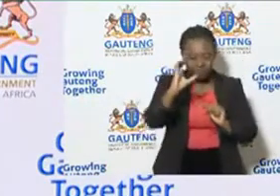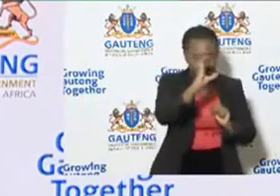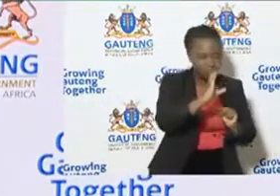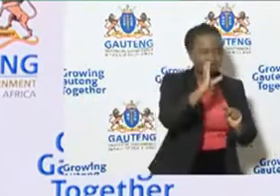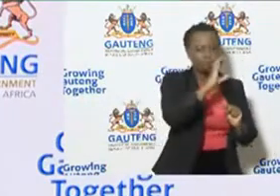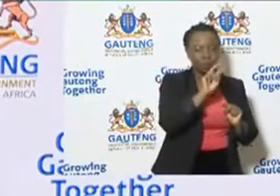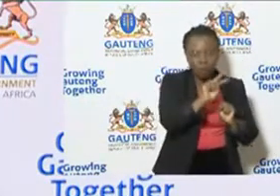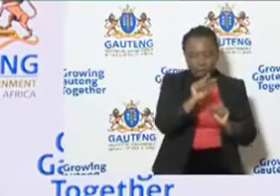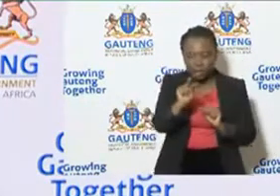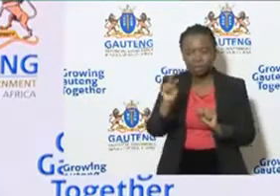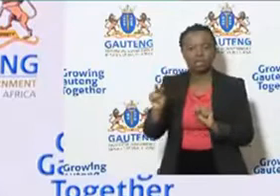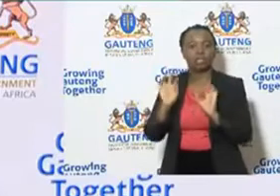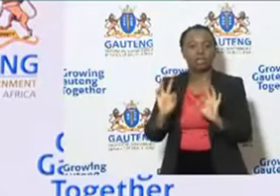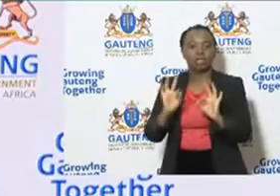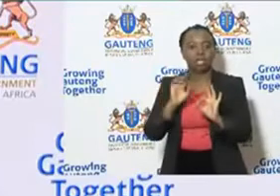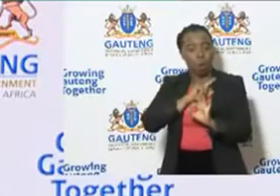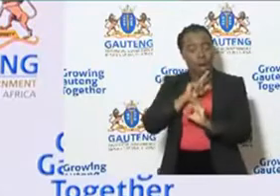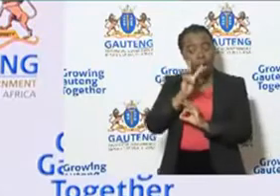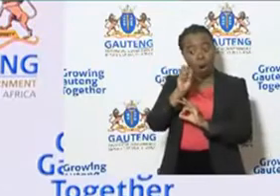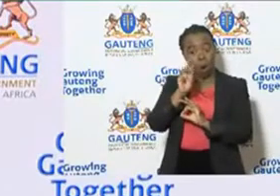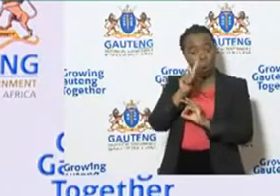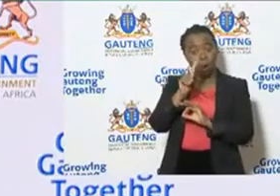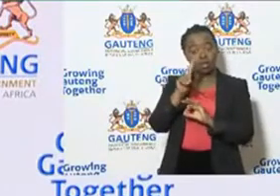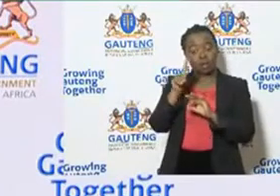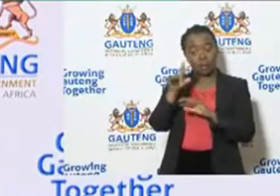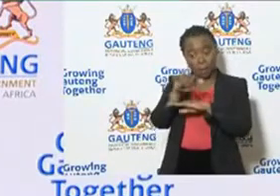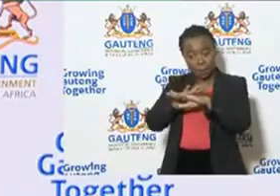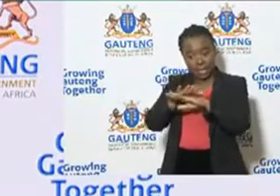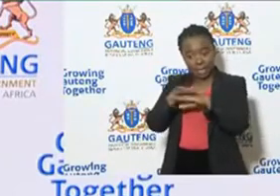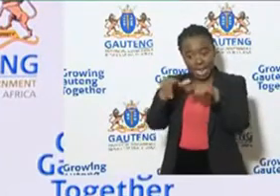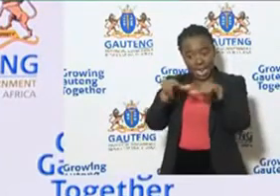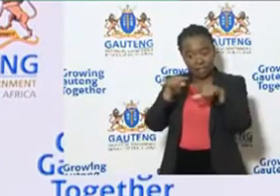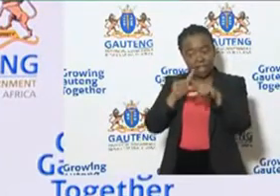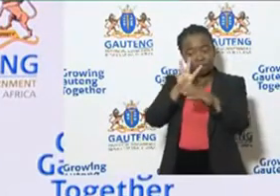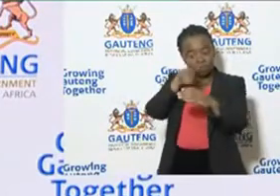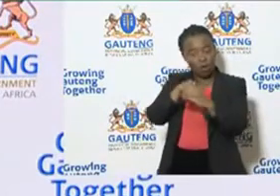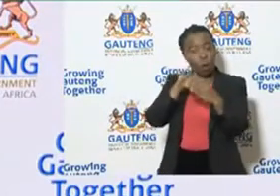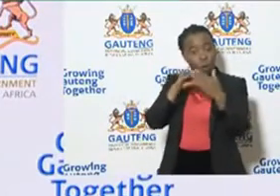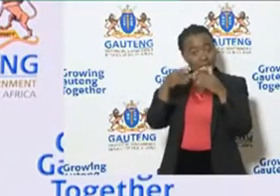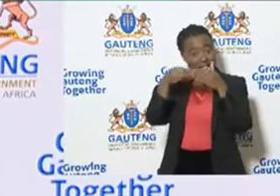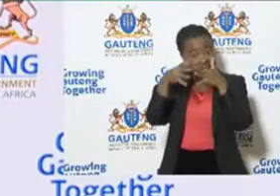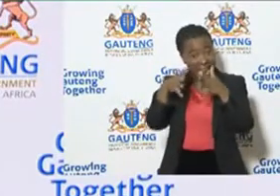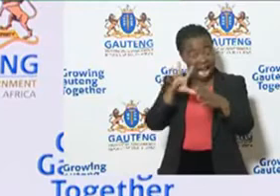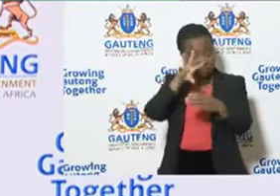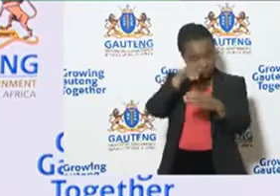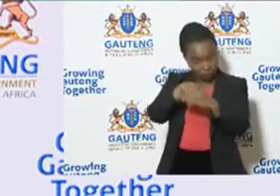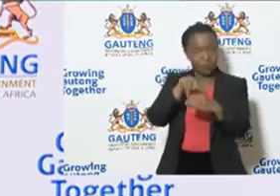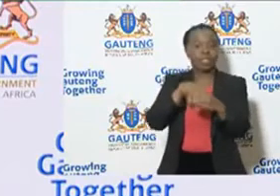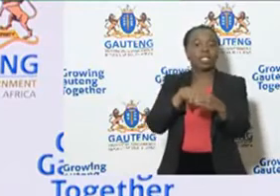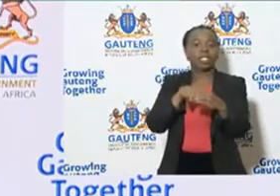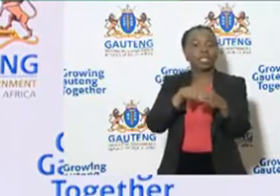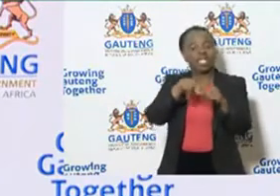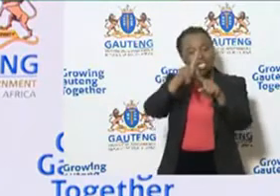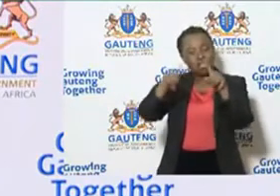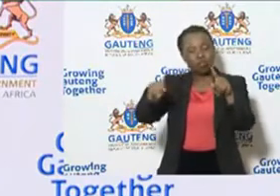that at that ward-based level, we also include community leaders, sectors who will be represented, various